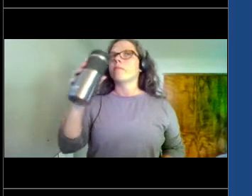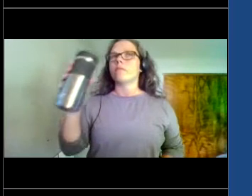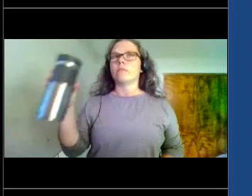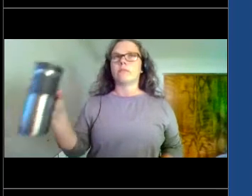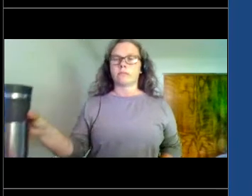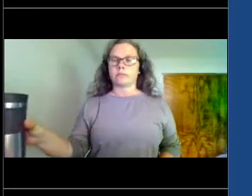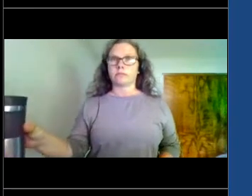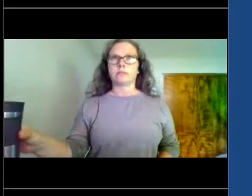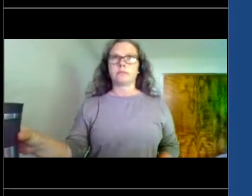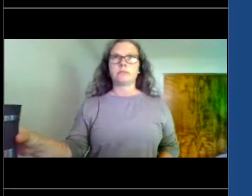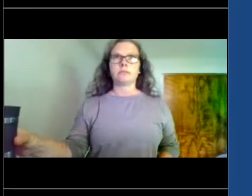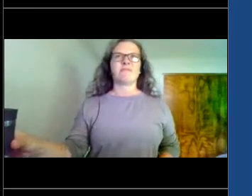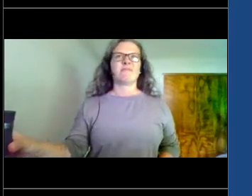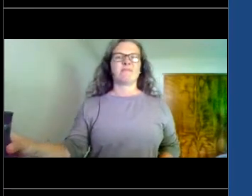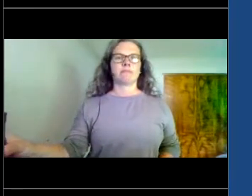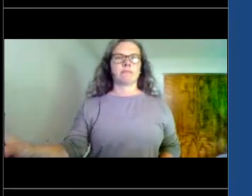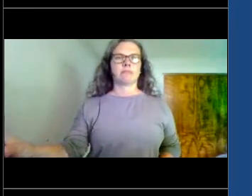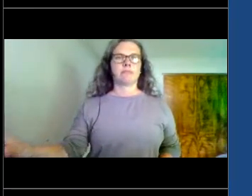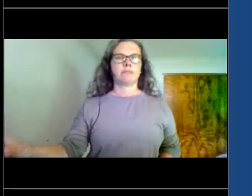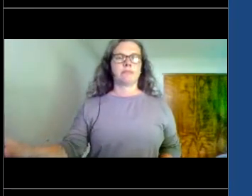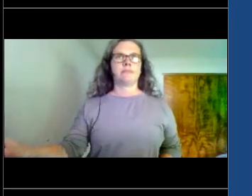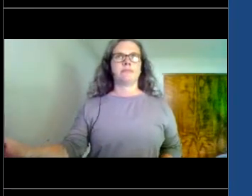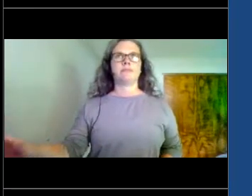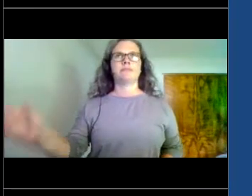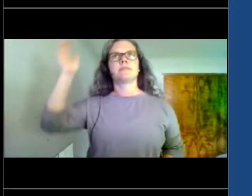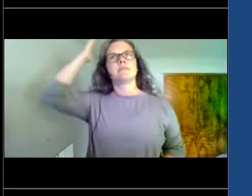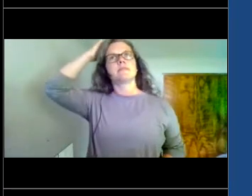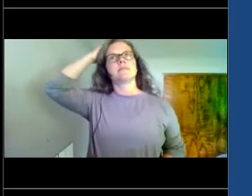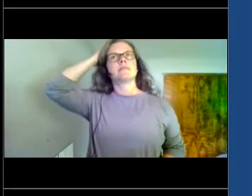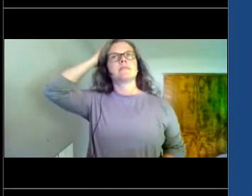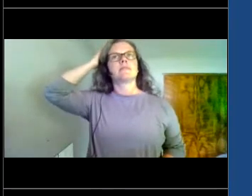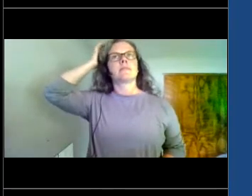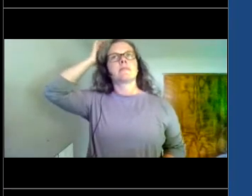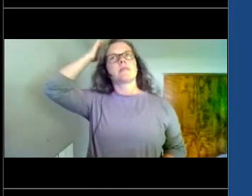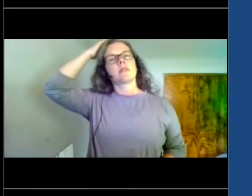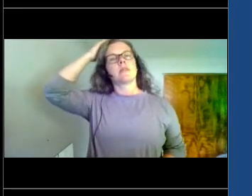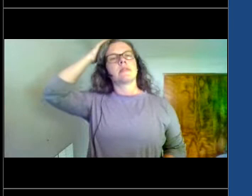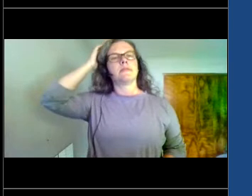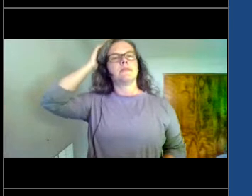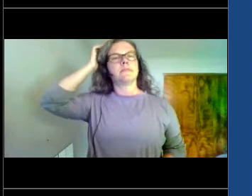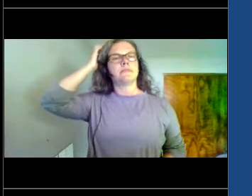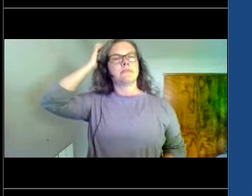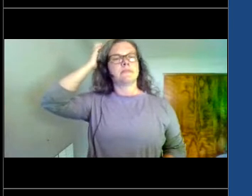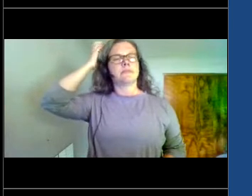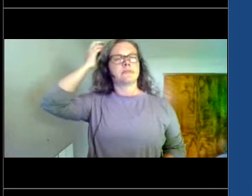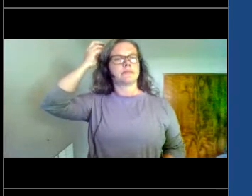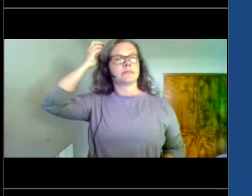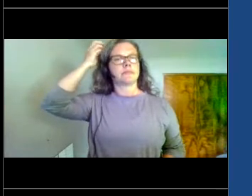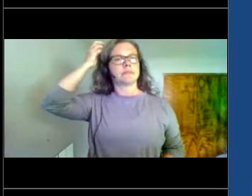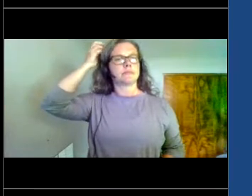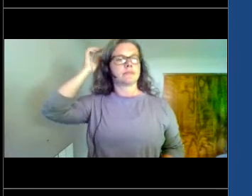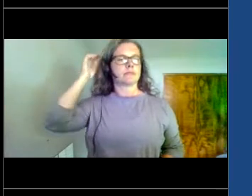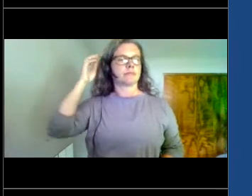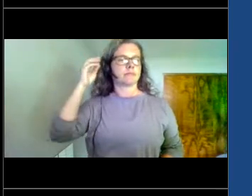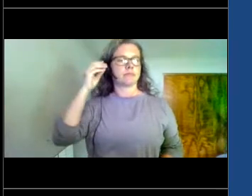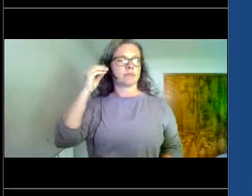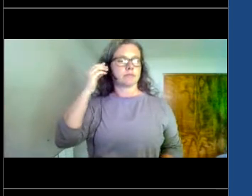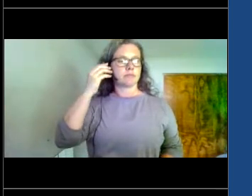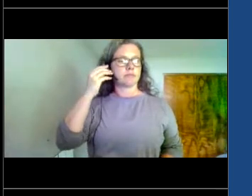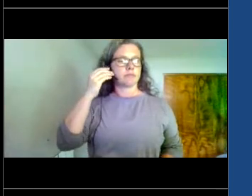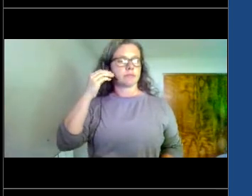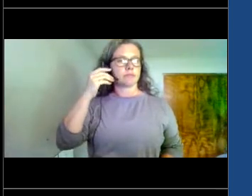time frame, what central office is telling me is the intention is really those open channel